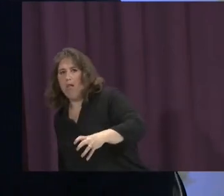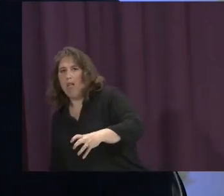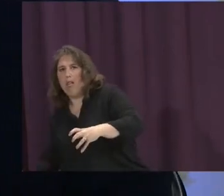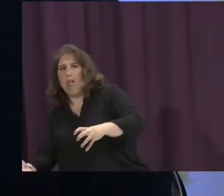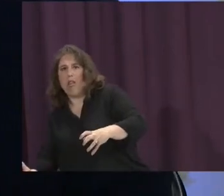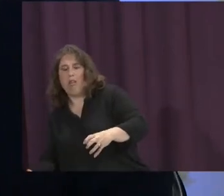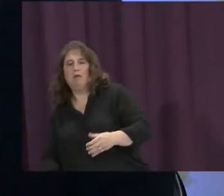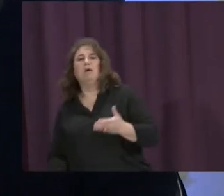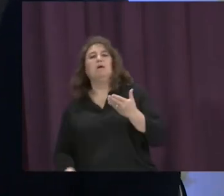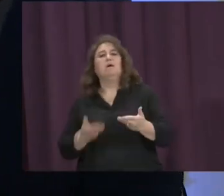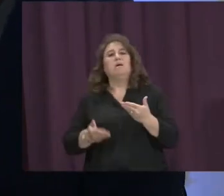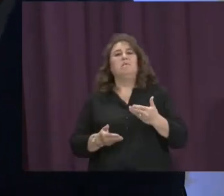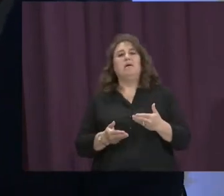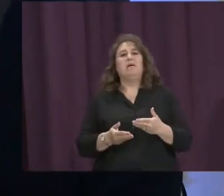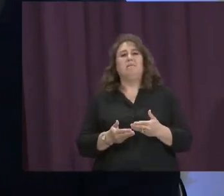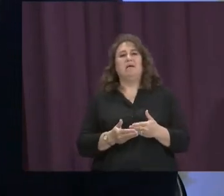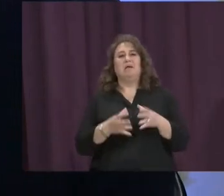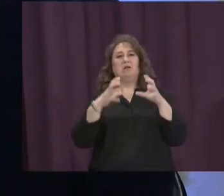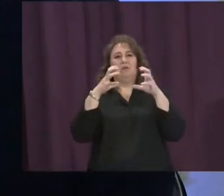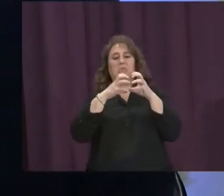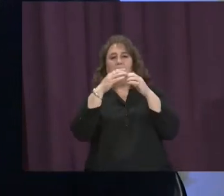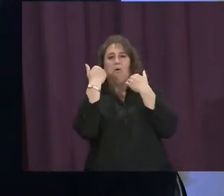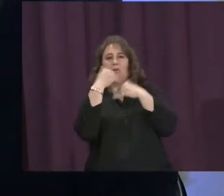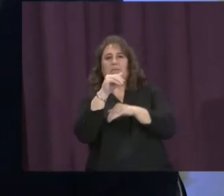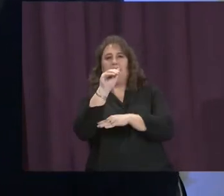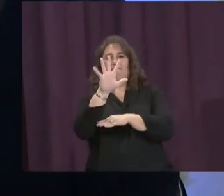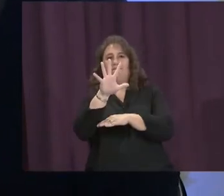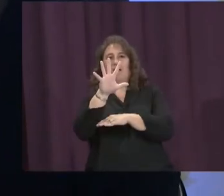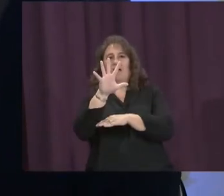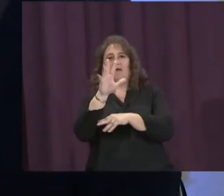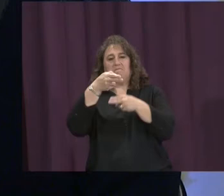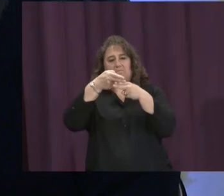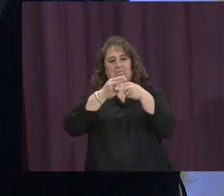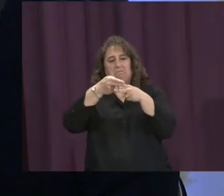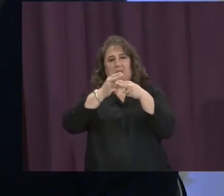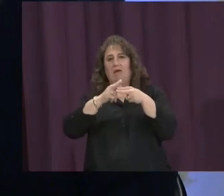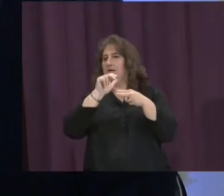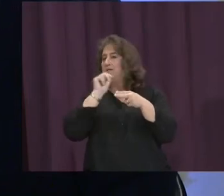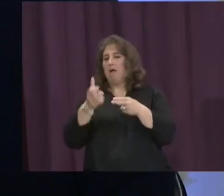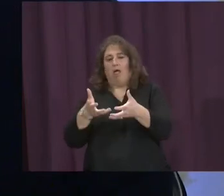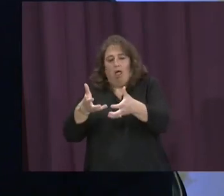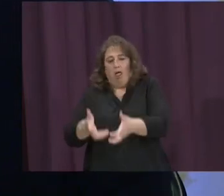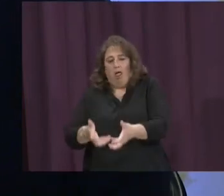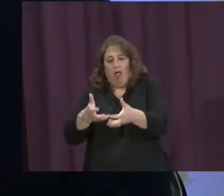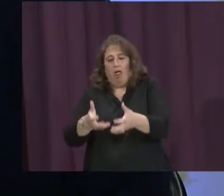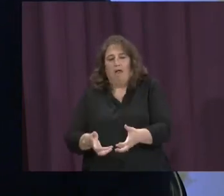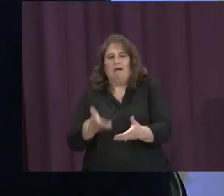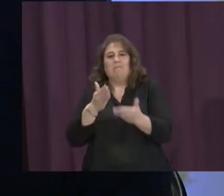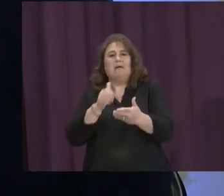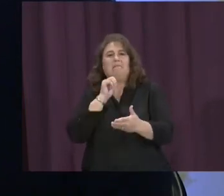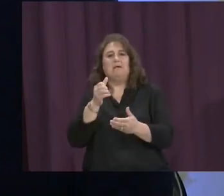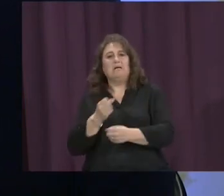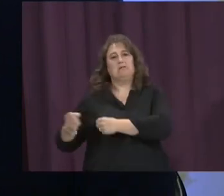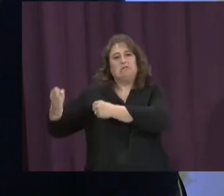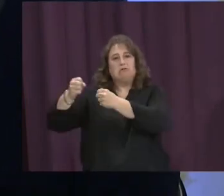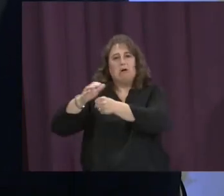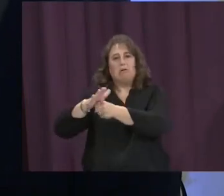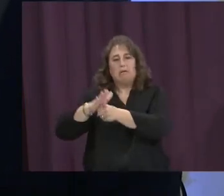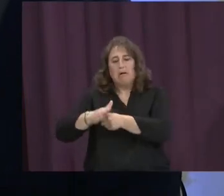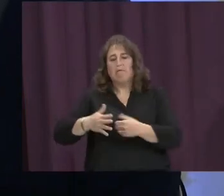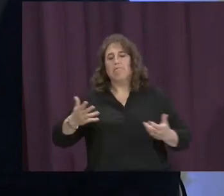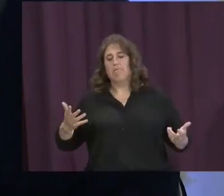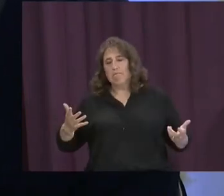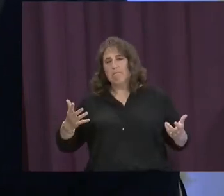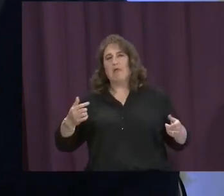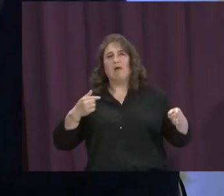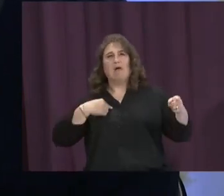five-pound ball instead of one of the bigger balls, you know, um, because you're, maybe you're not strong enough. Yeah. So, think